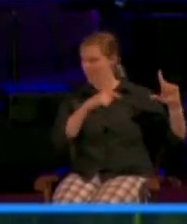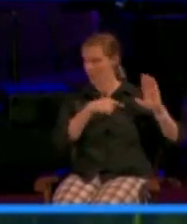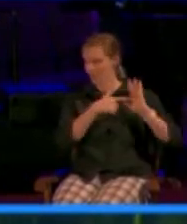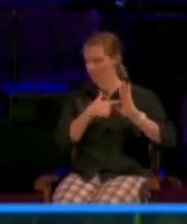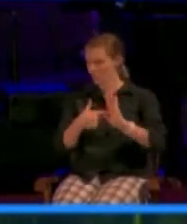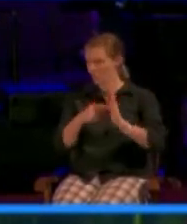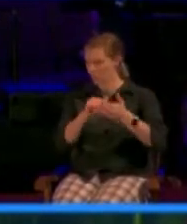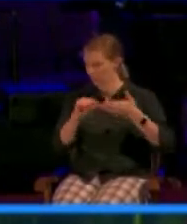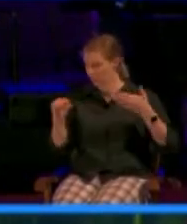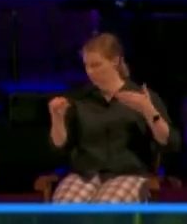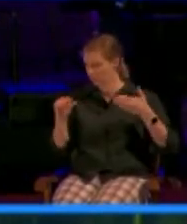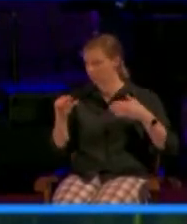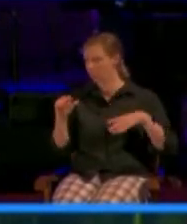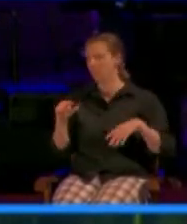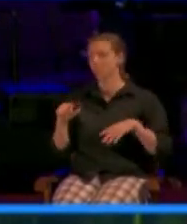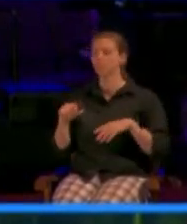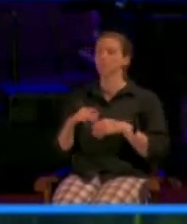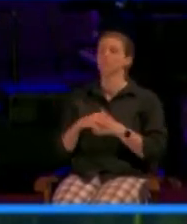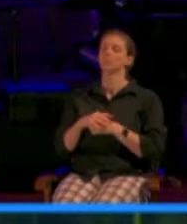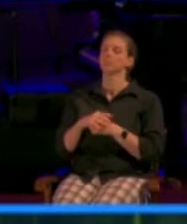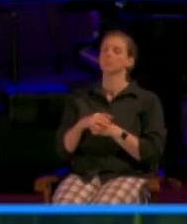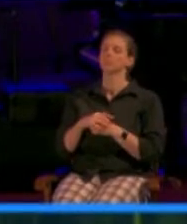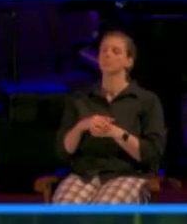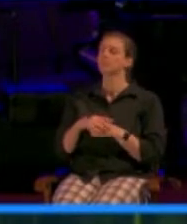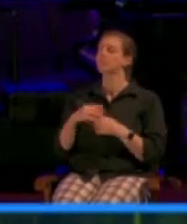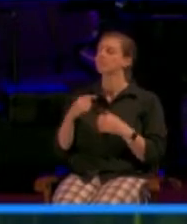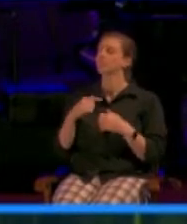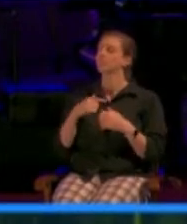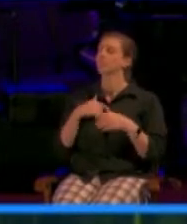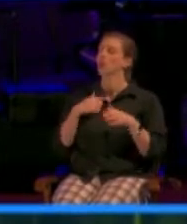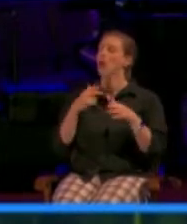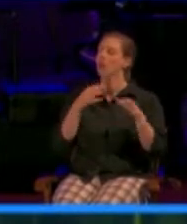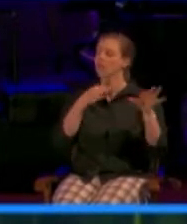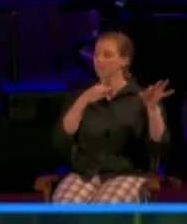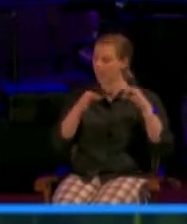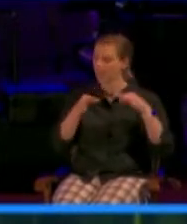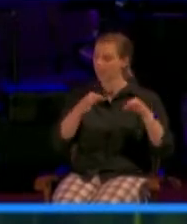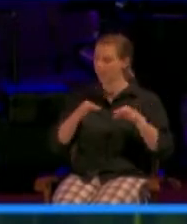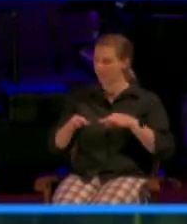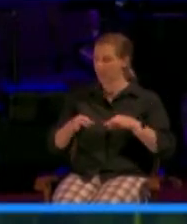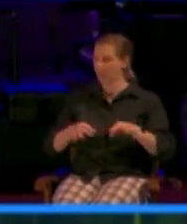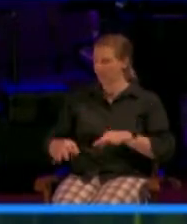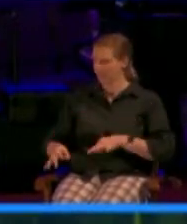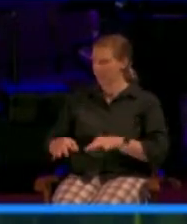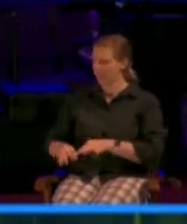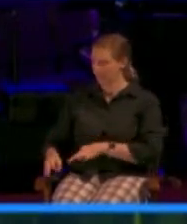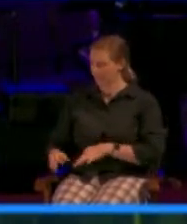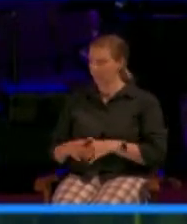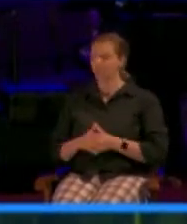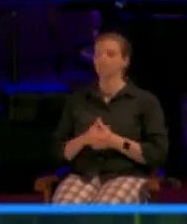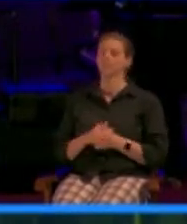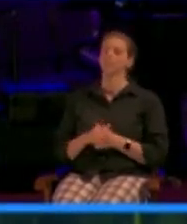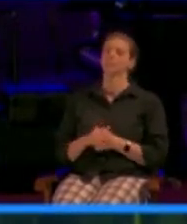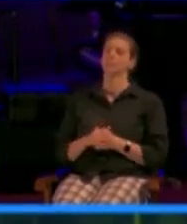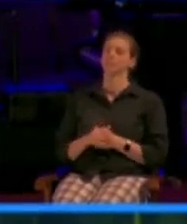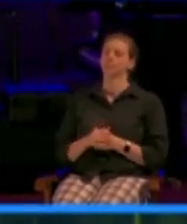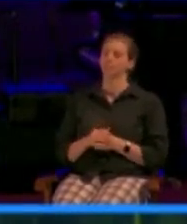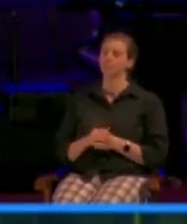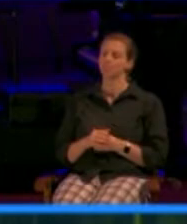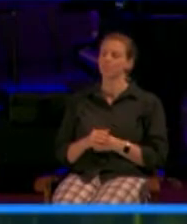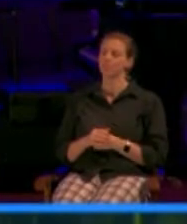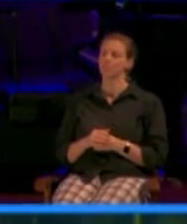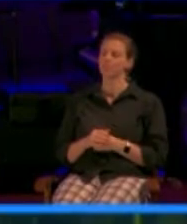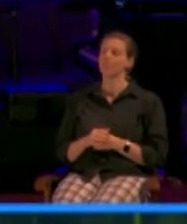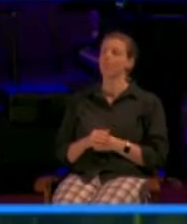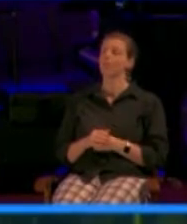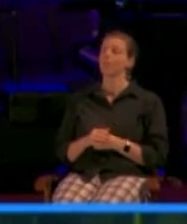every word. But I just want to break it down for you a phrase at a time. You ready? So let's look at this last verse, the kingdom of